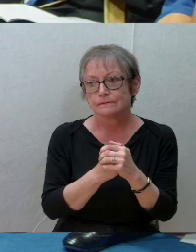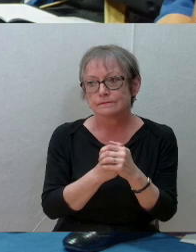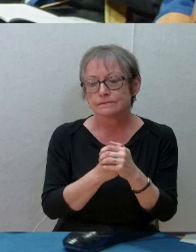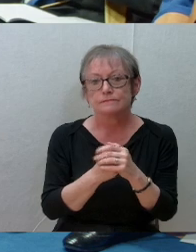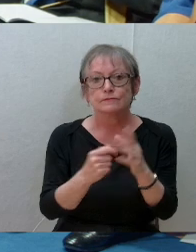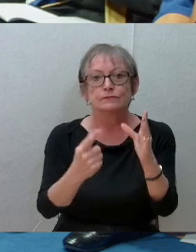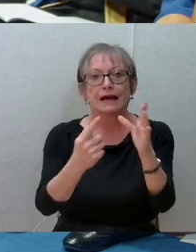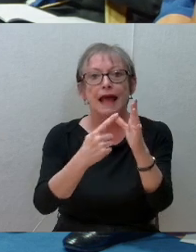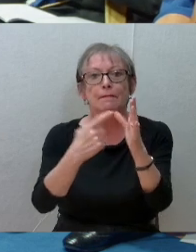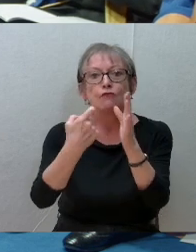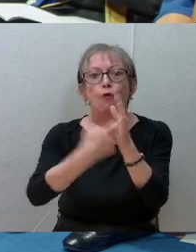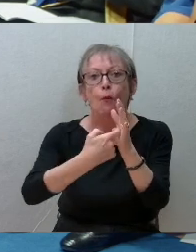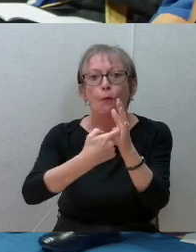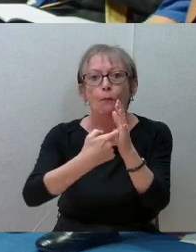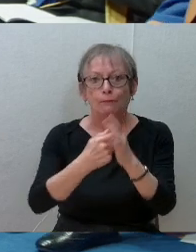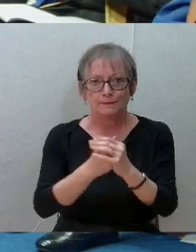Amy Robb.